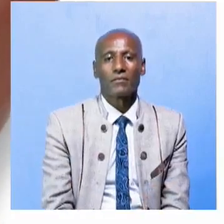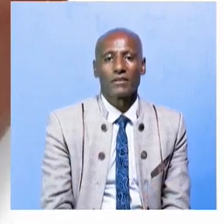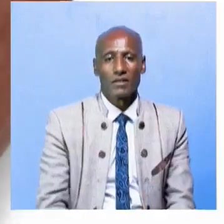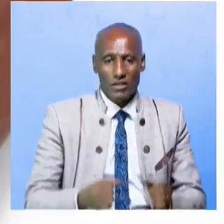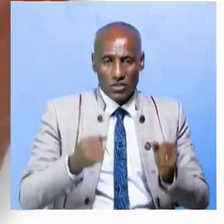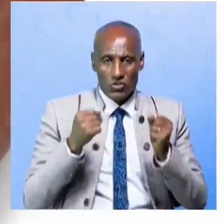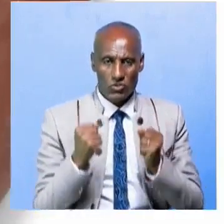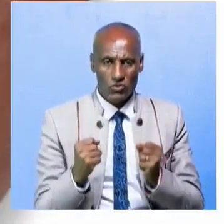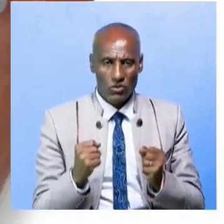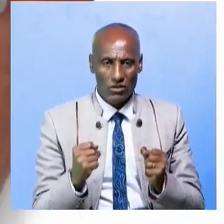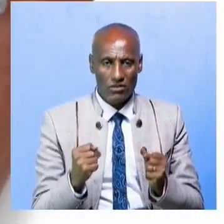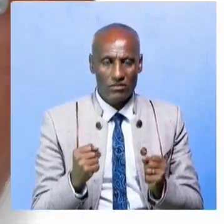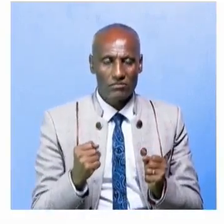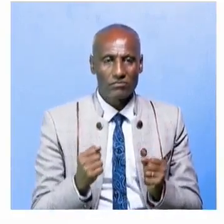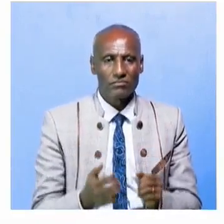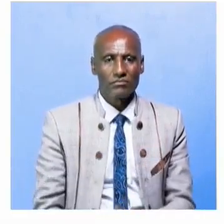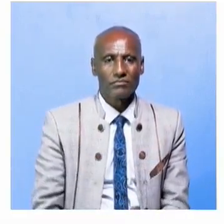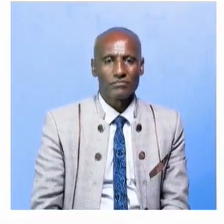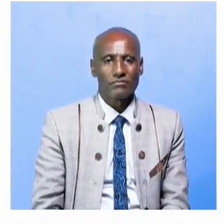Stronger.